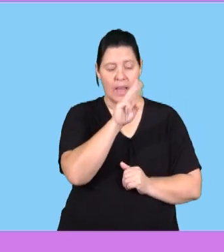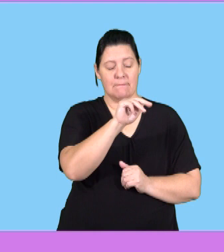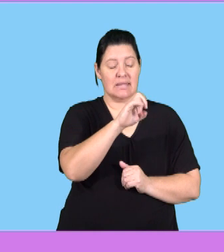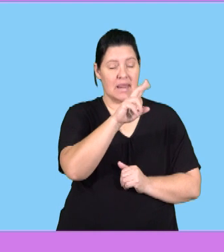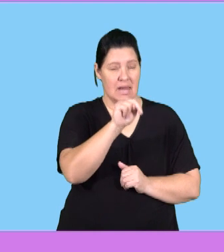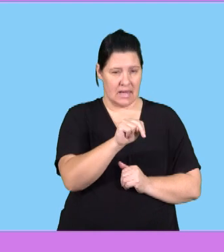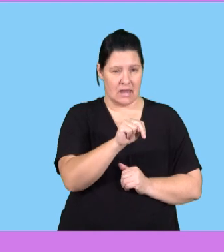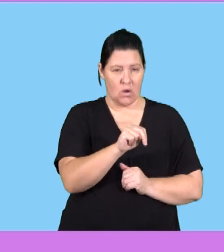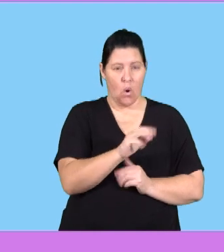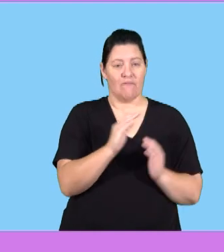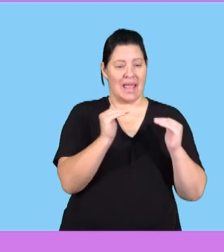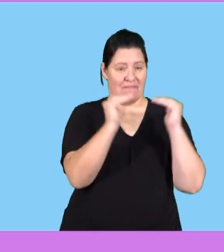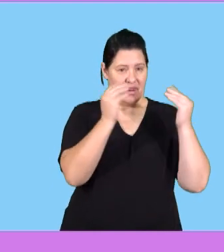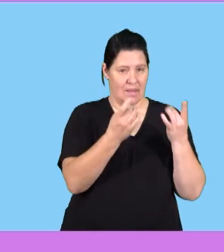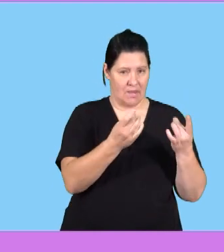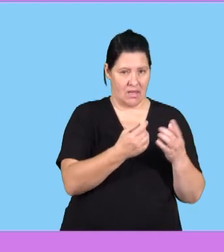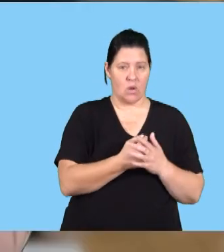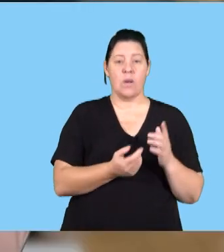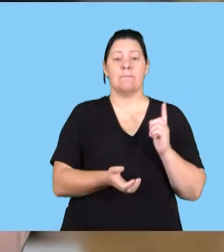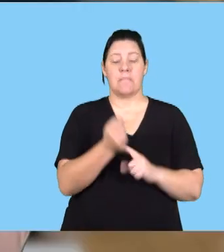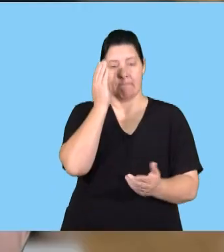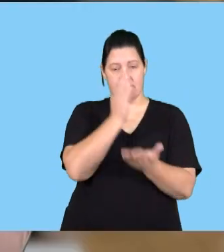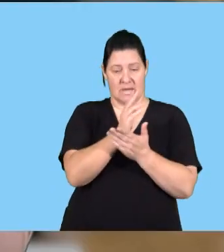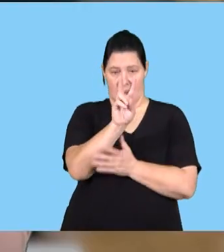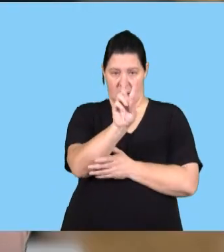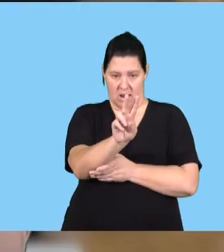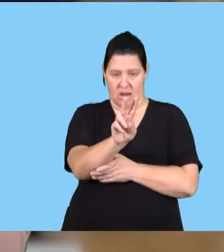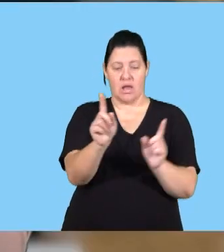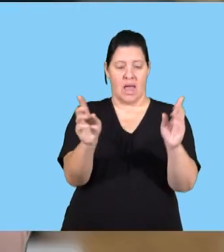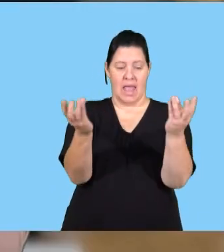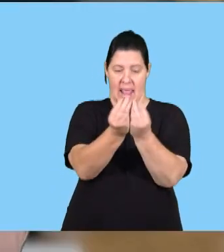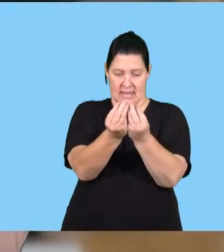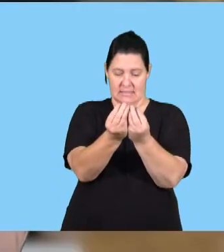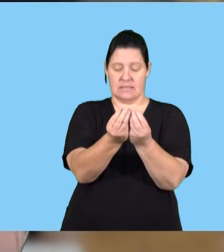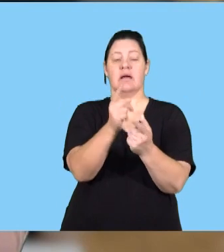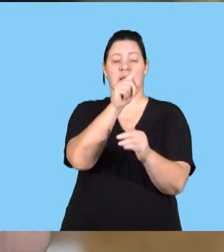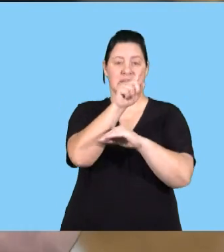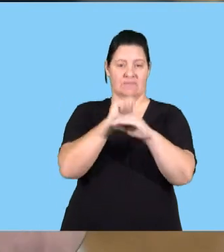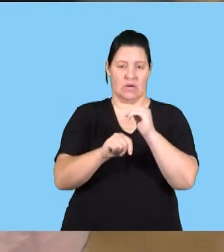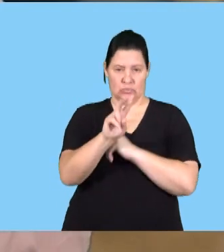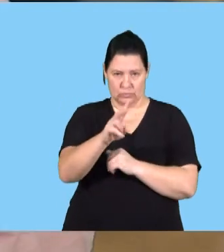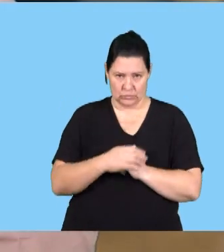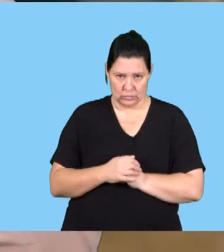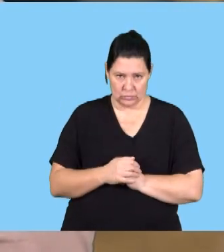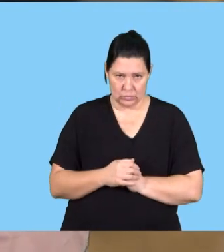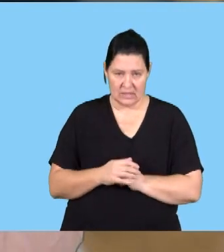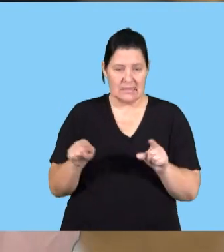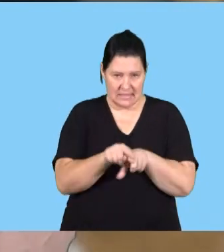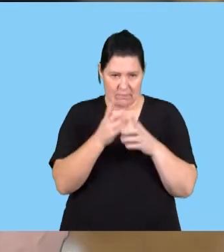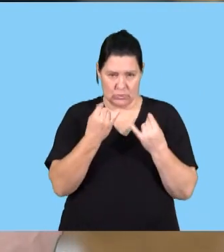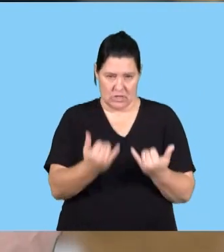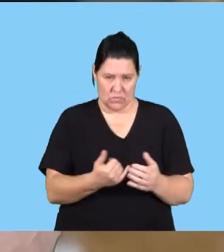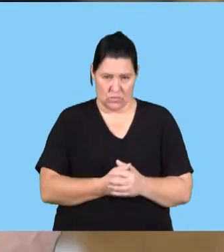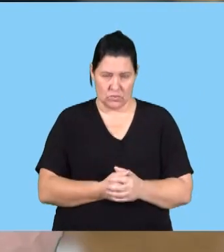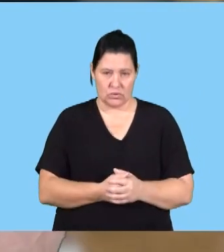we determine the median of an even set of numbers, we find the middle 2 numbers, add them together, divided by 2. Exactly what